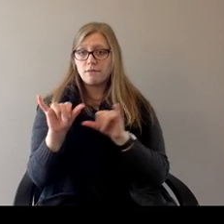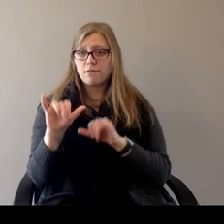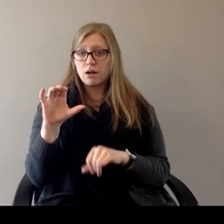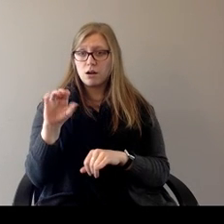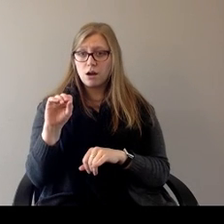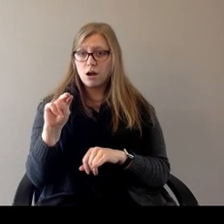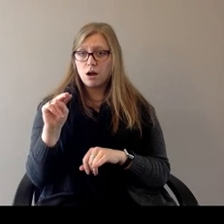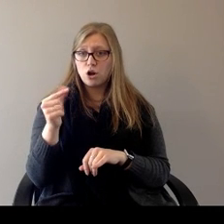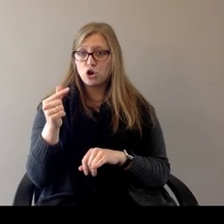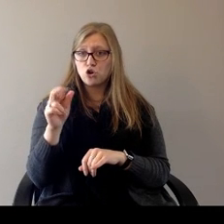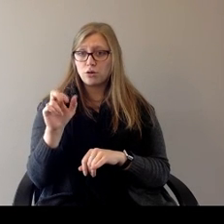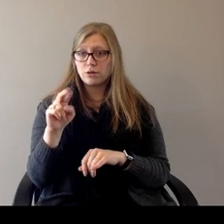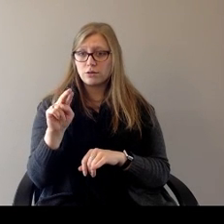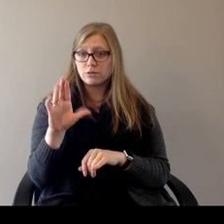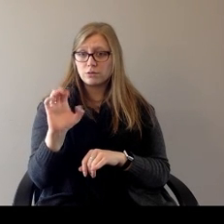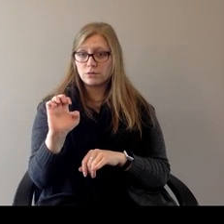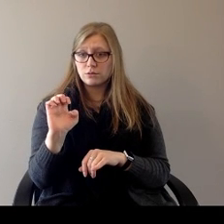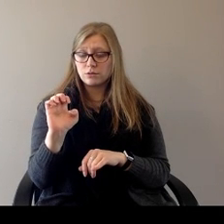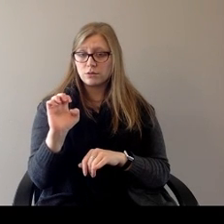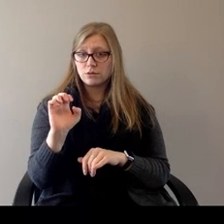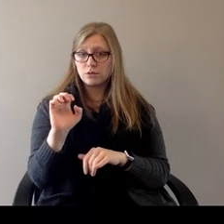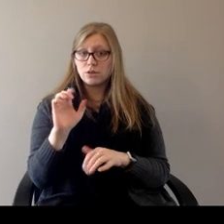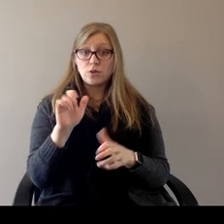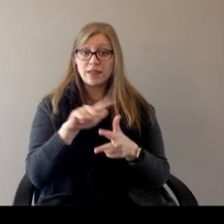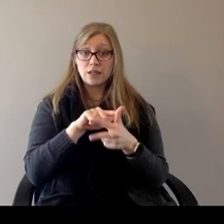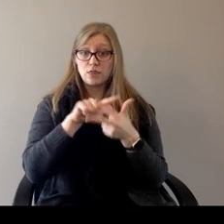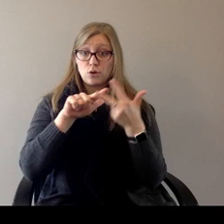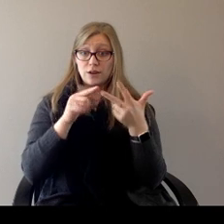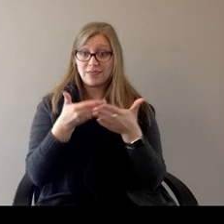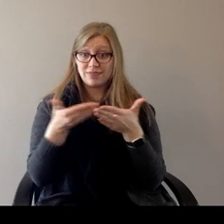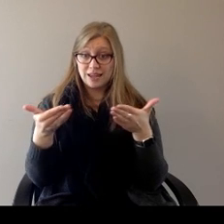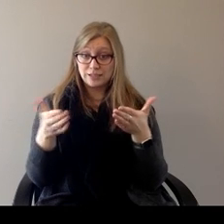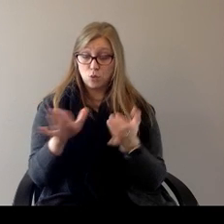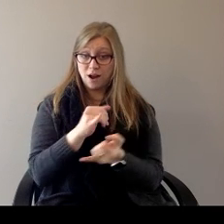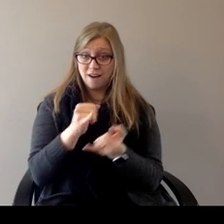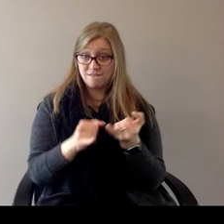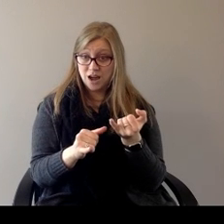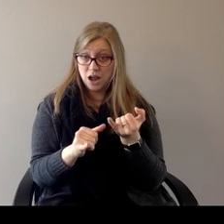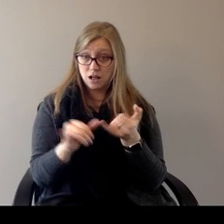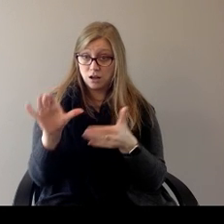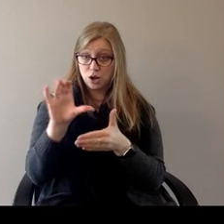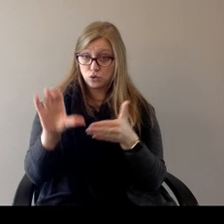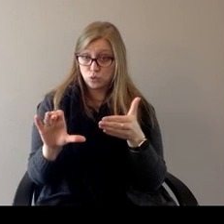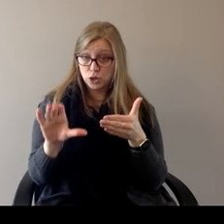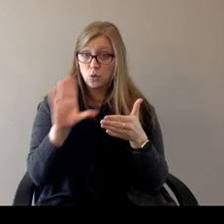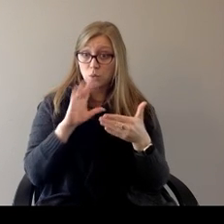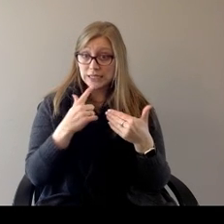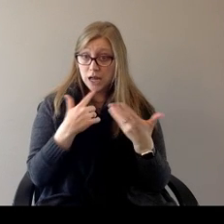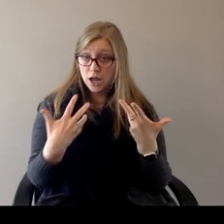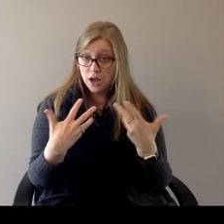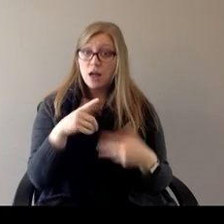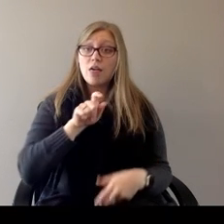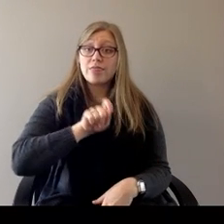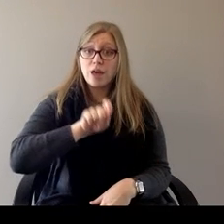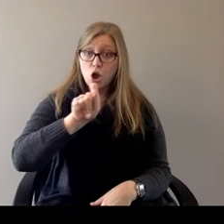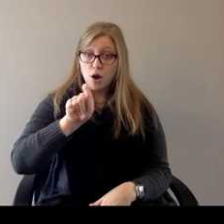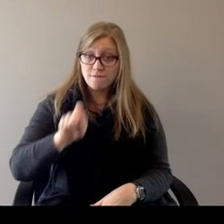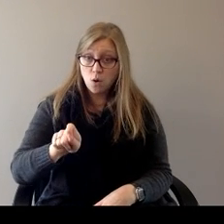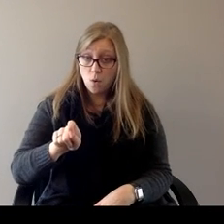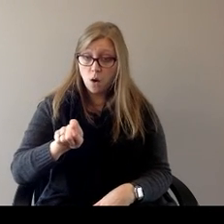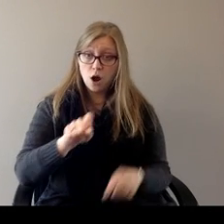of congruence. So those are our three things. So our final conclusion is going to be therefore triangle